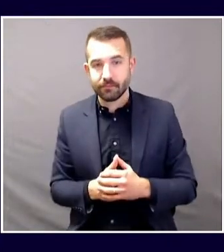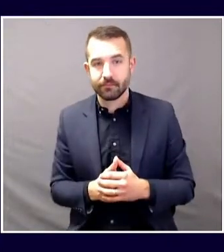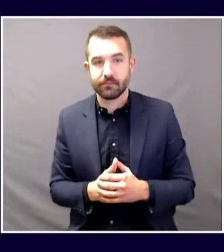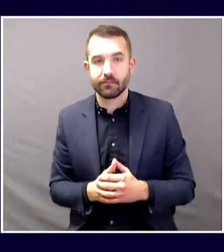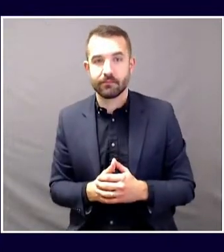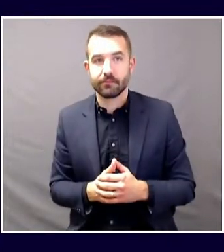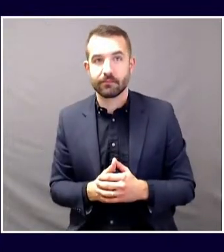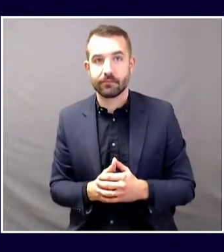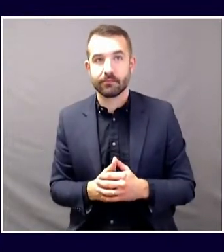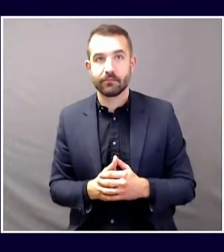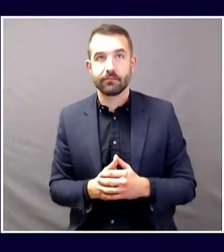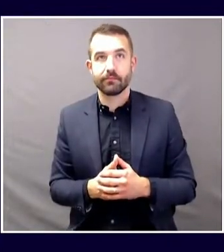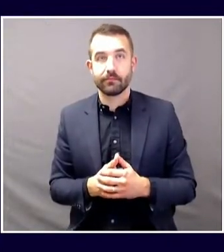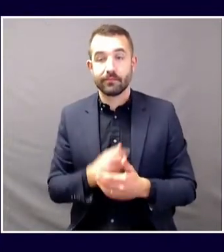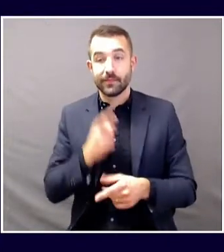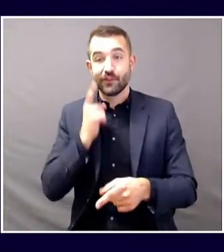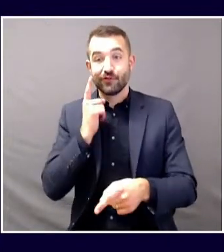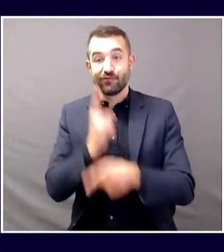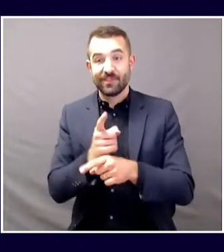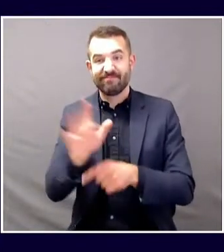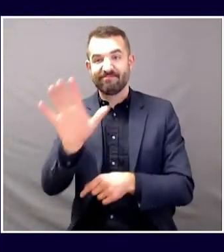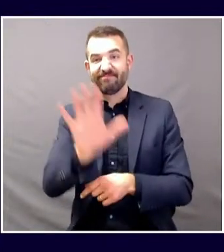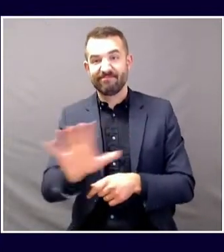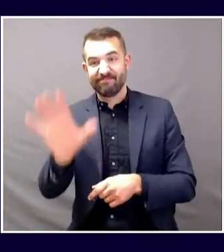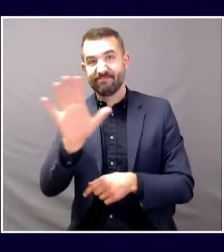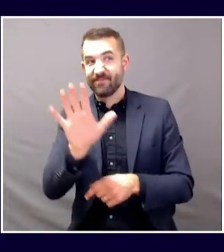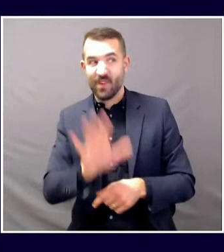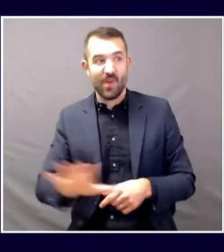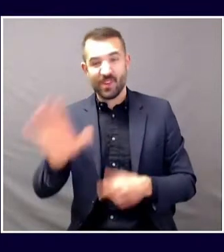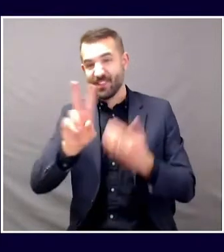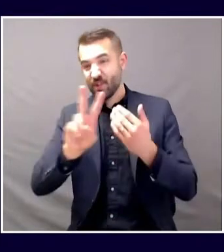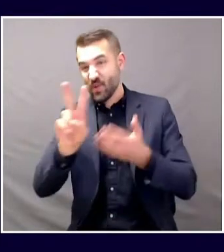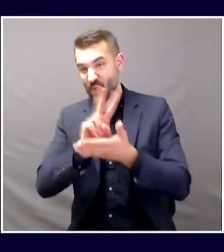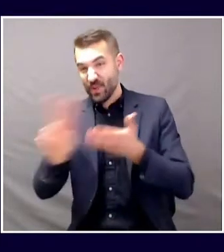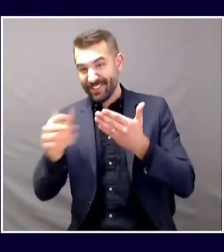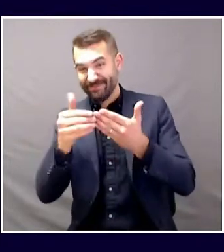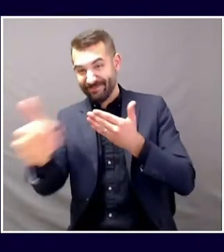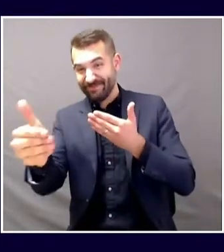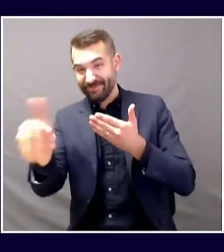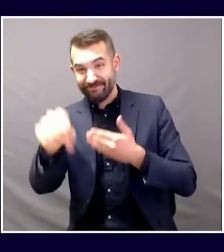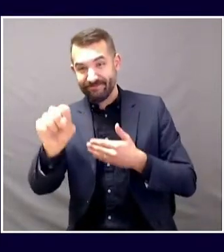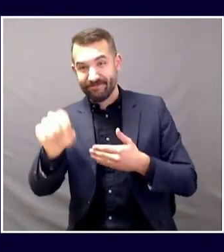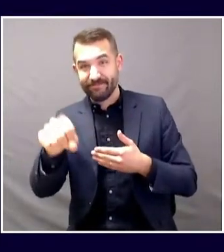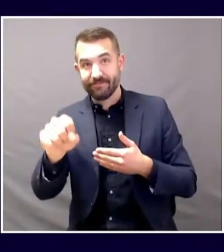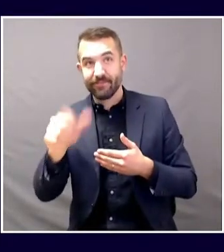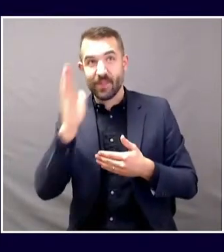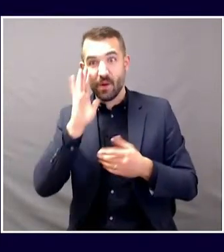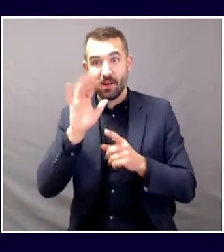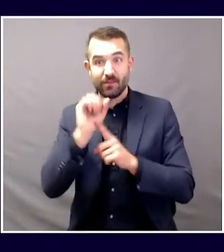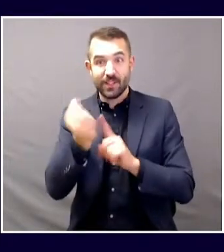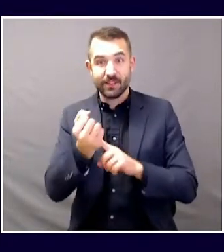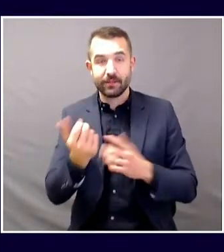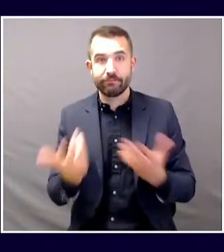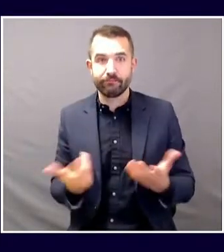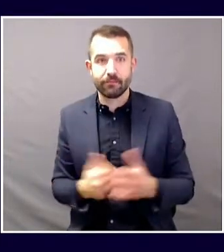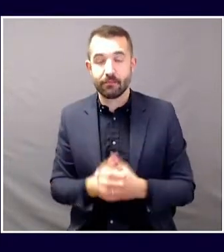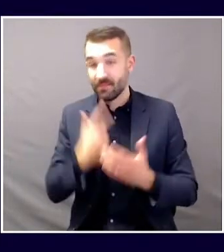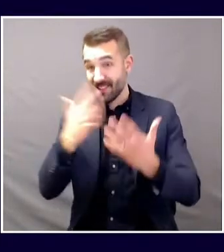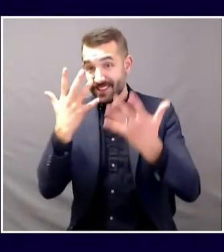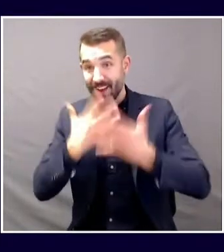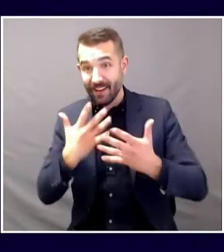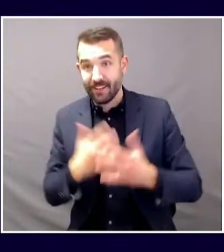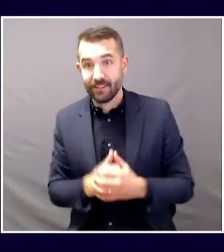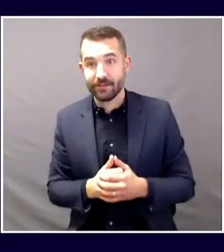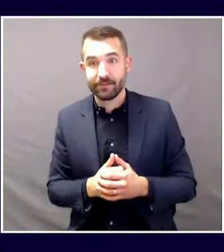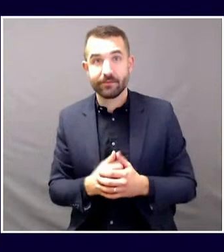right about one incubation period. However, this is a situation where sadly we've got some data. I think,